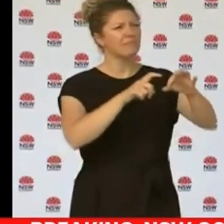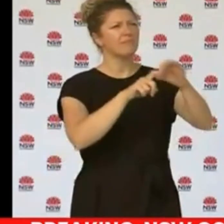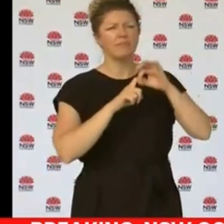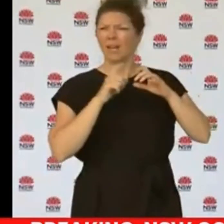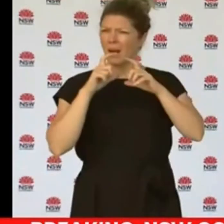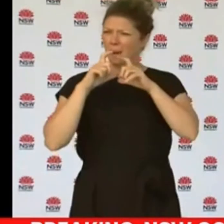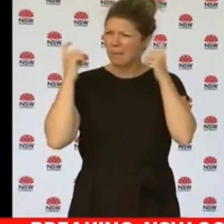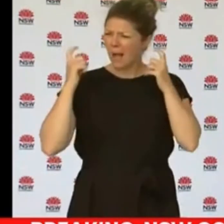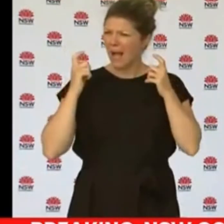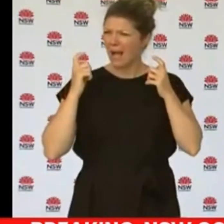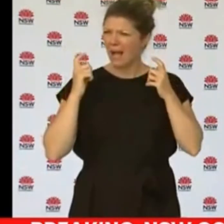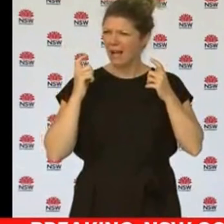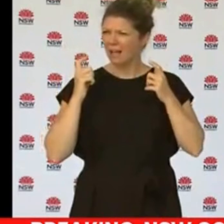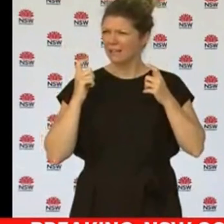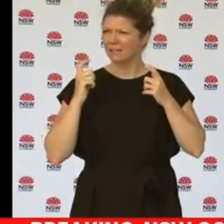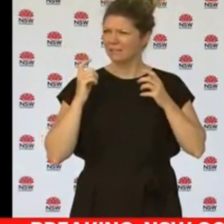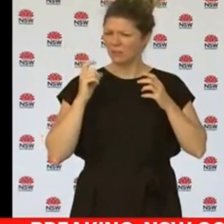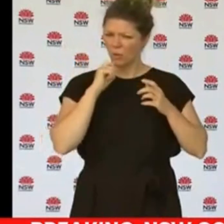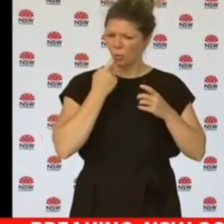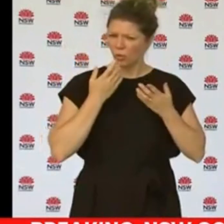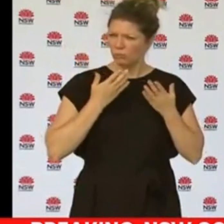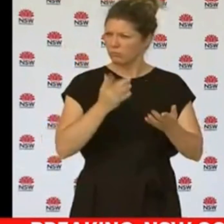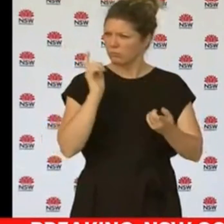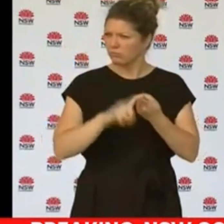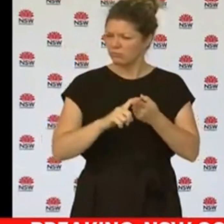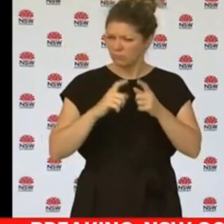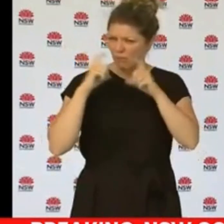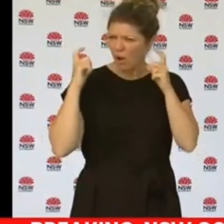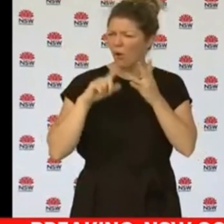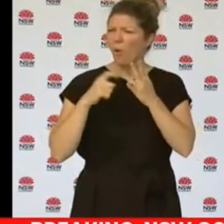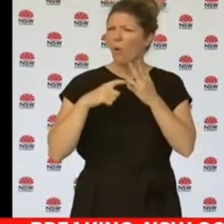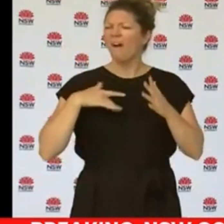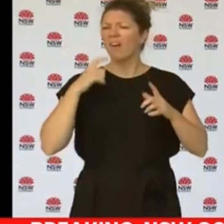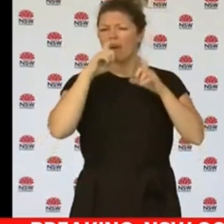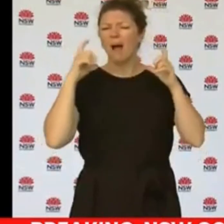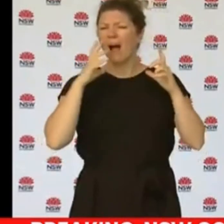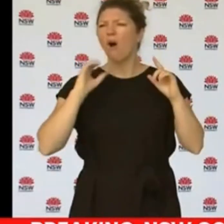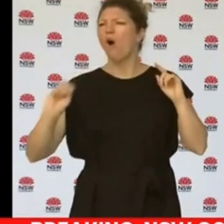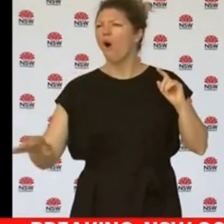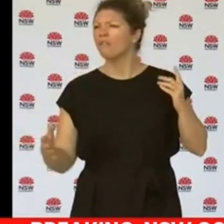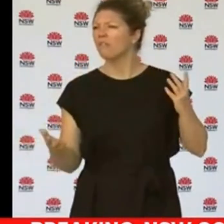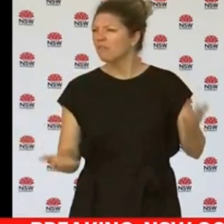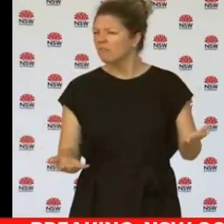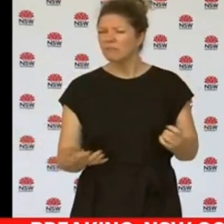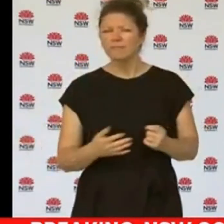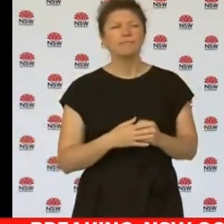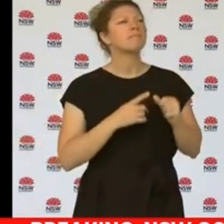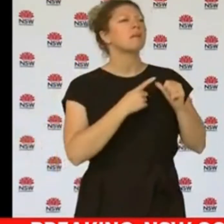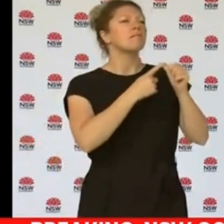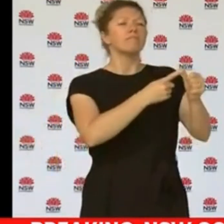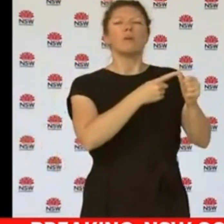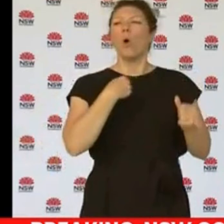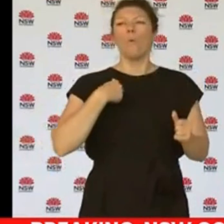moment, Premier. Is that premature? Oh, look, I was asked that question yesterday, and I support the notion that we don't want to impose